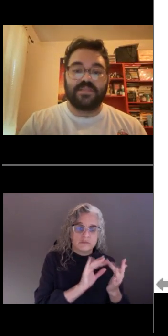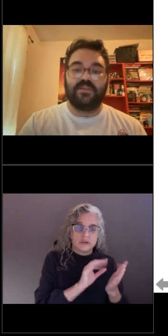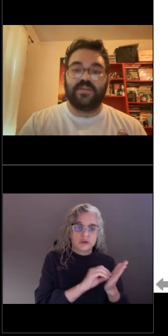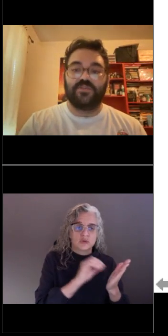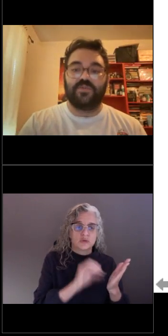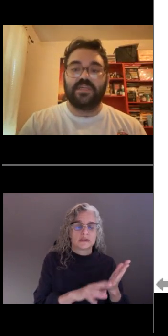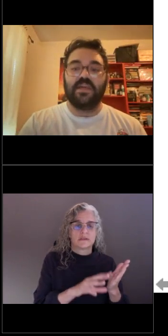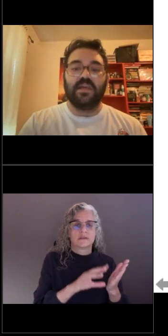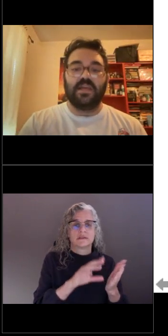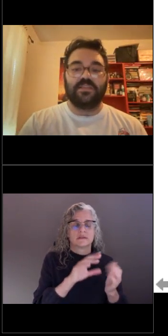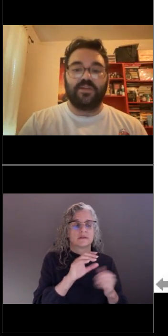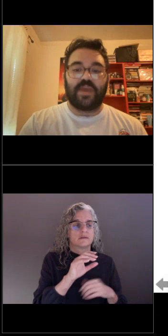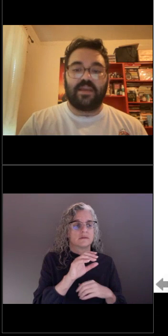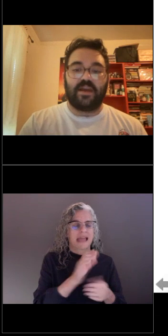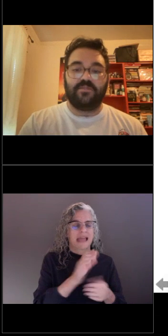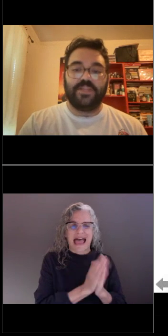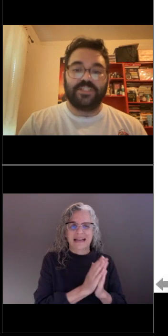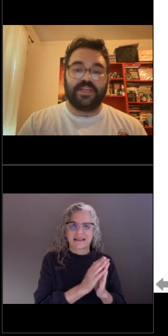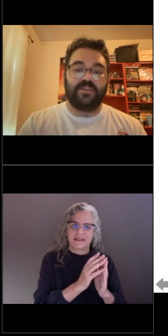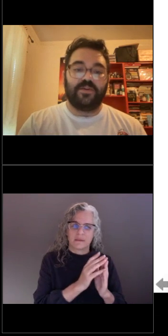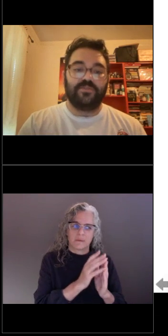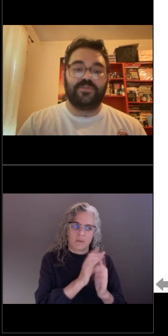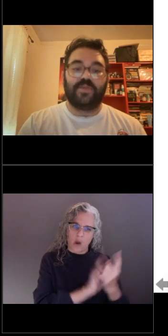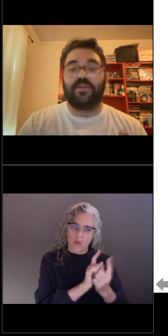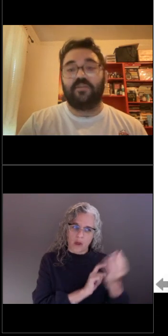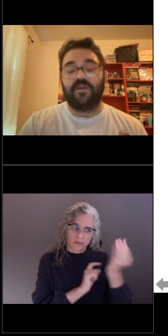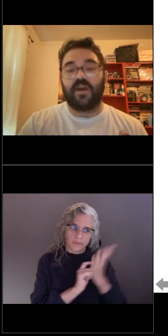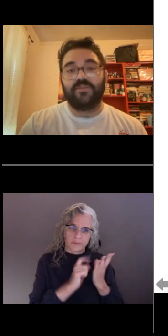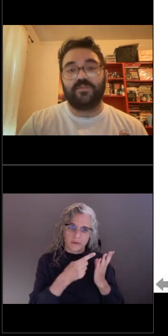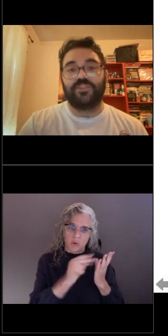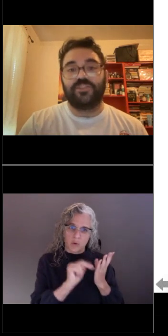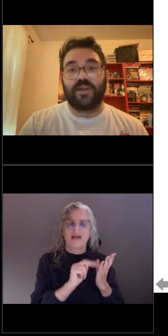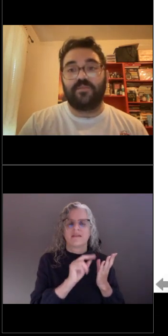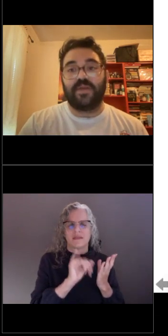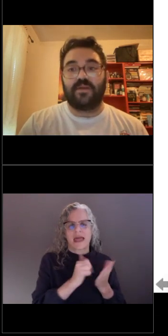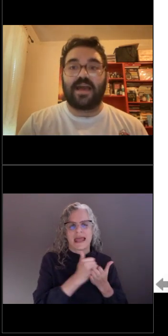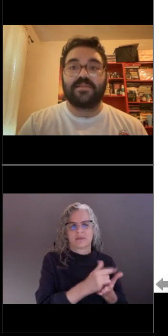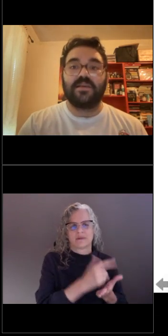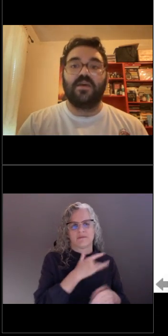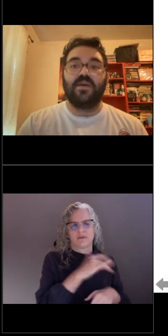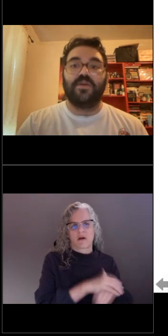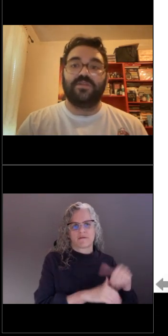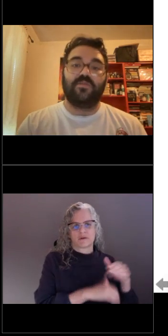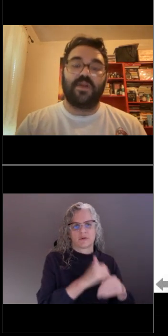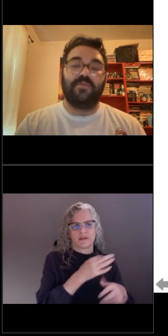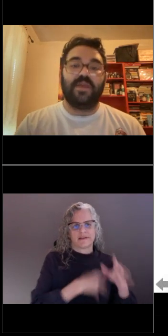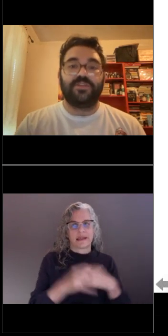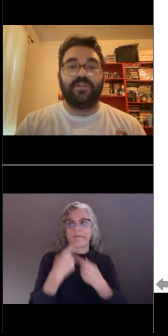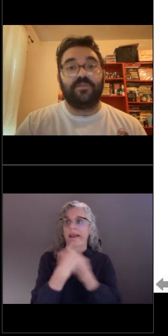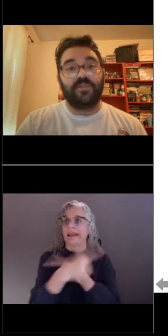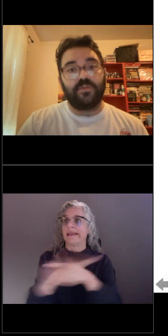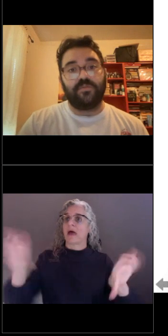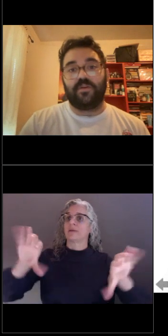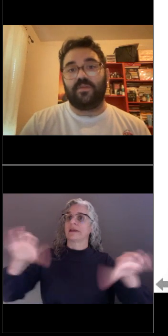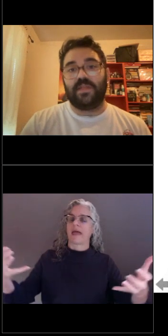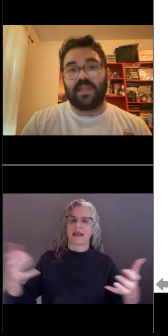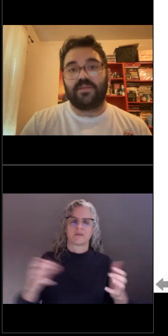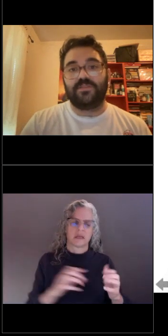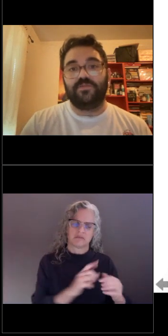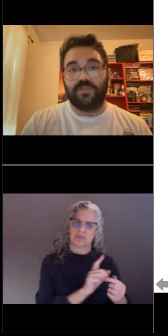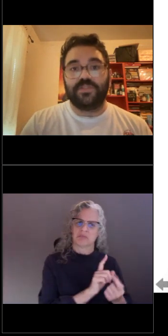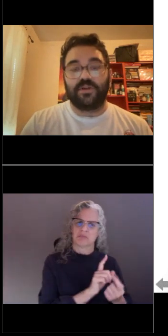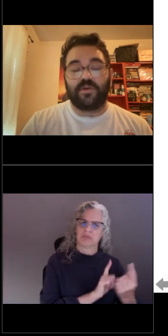pronouns individually is a good way of reaching those who might not feel comfortable sharing them in the class, but who still want to make sure that if you refer to